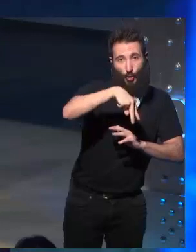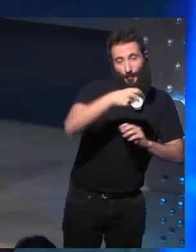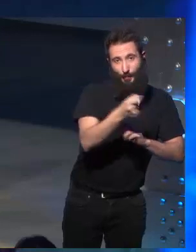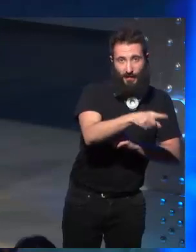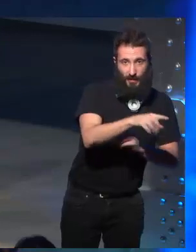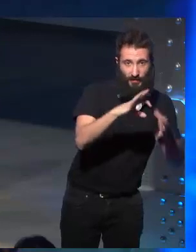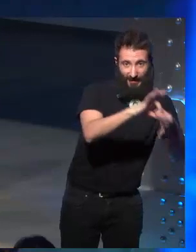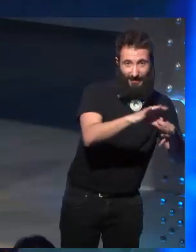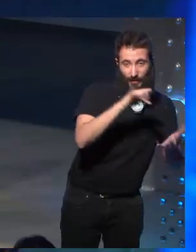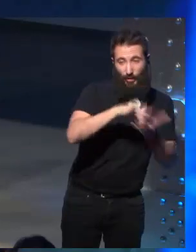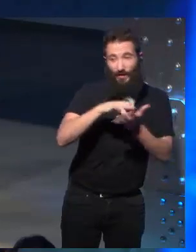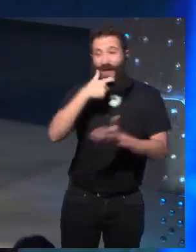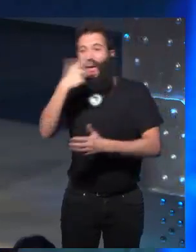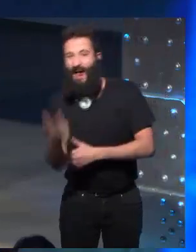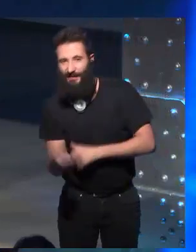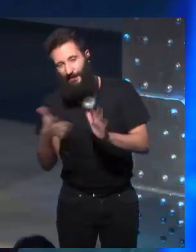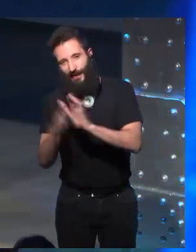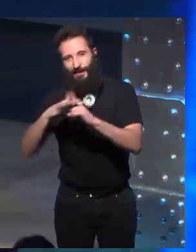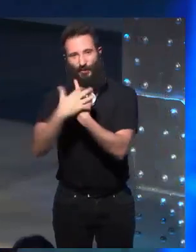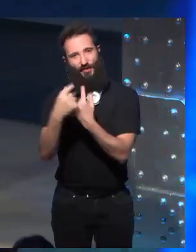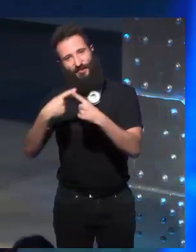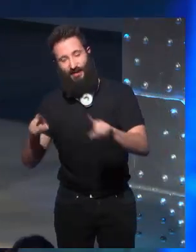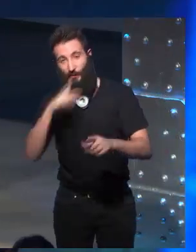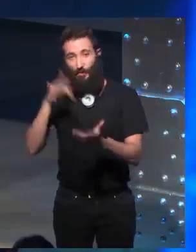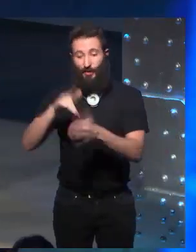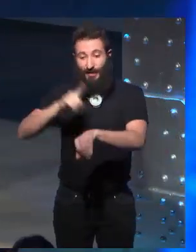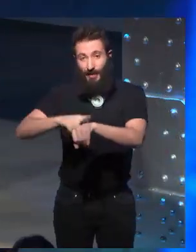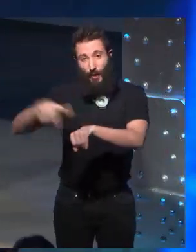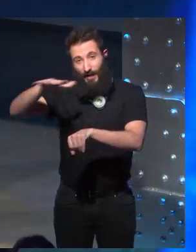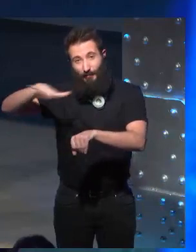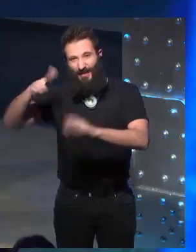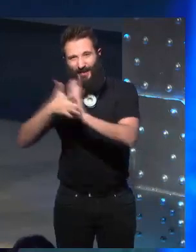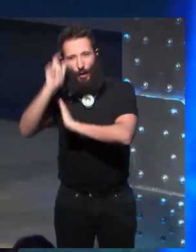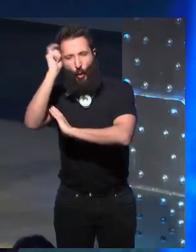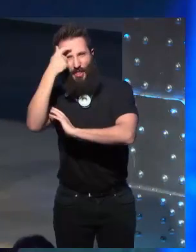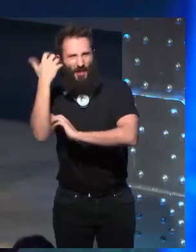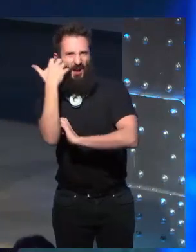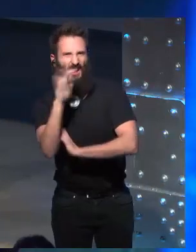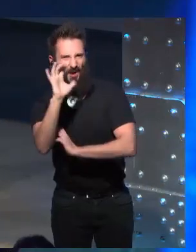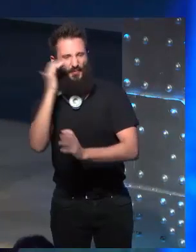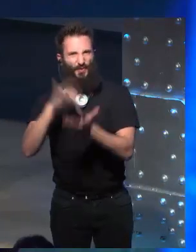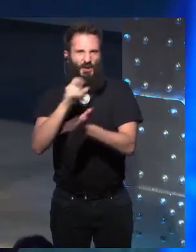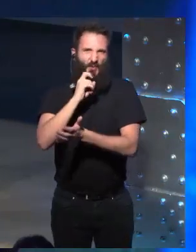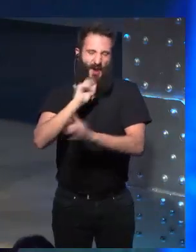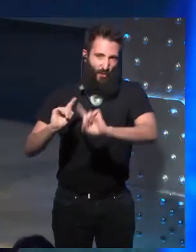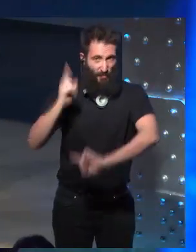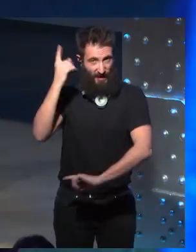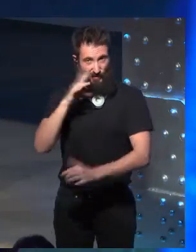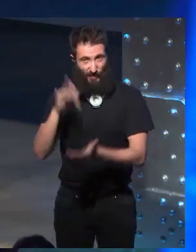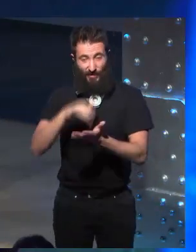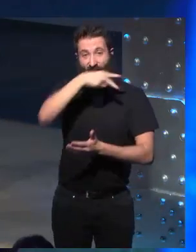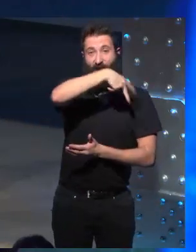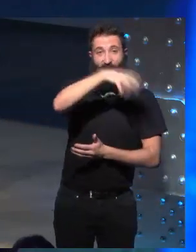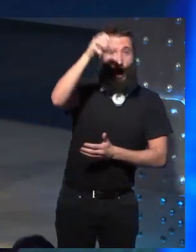the case. Space and time are very, very weird concepts, much more difficult than what Newton thought.